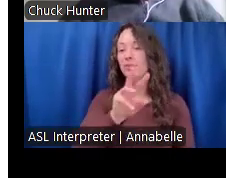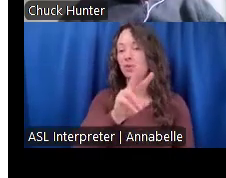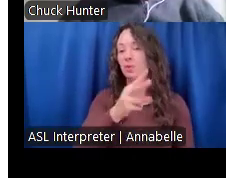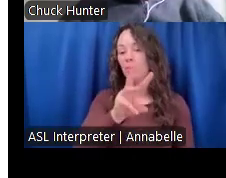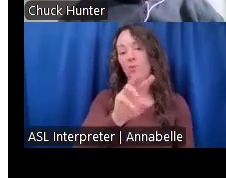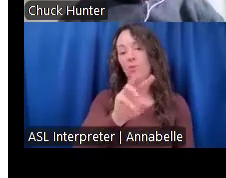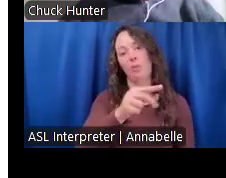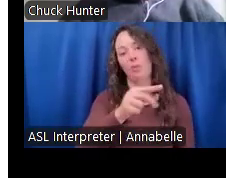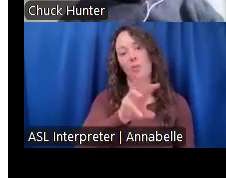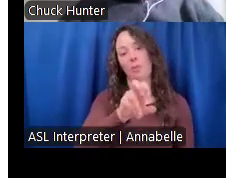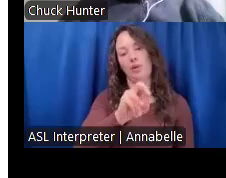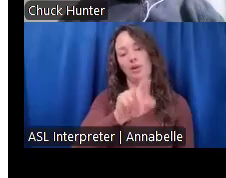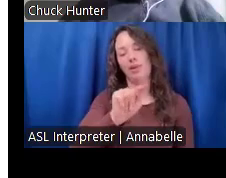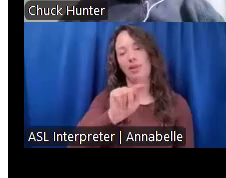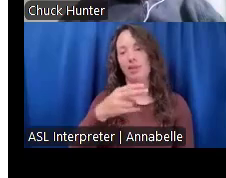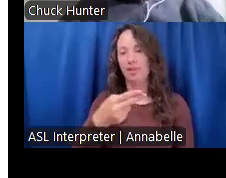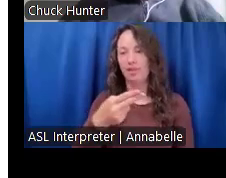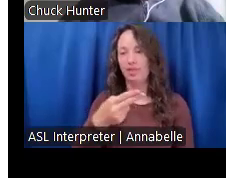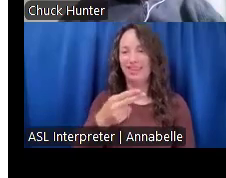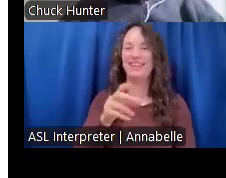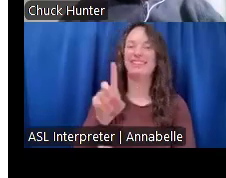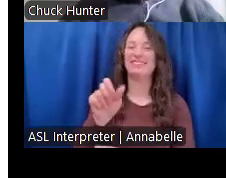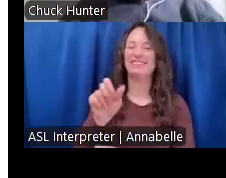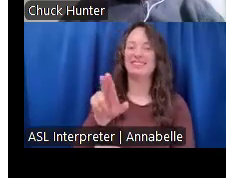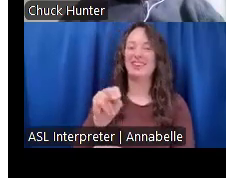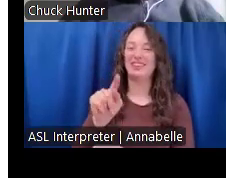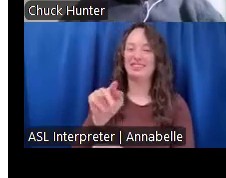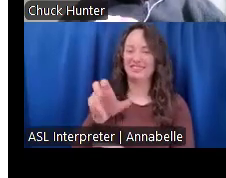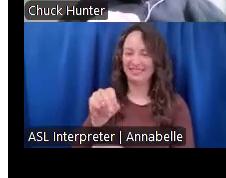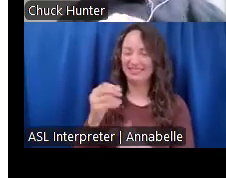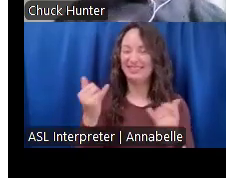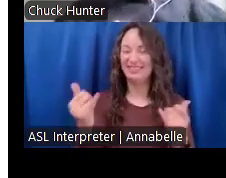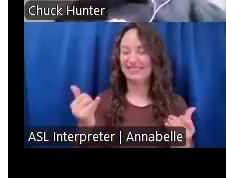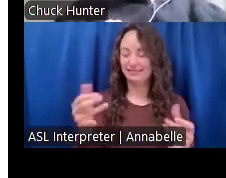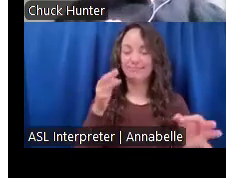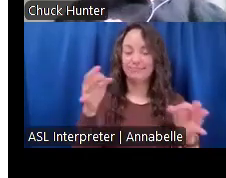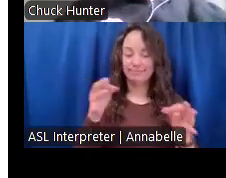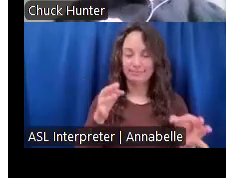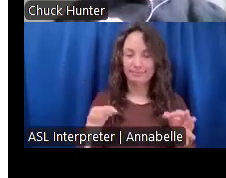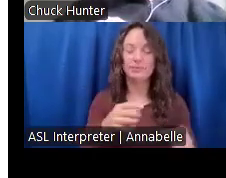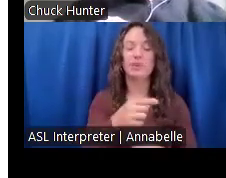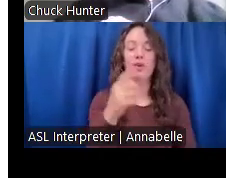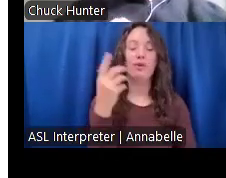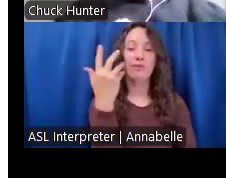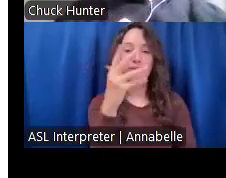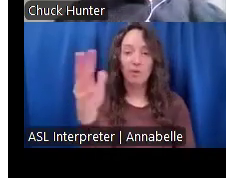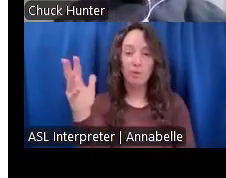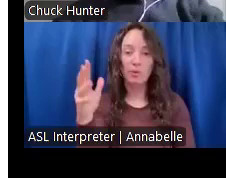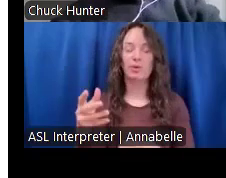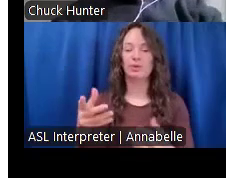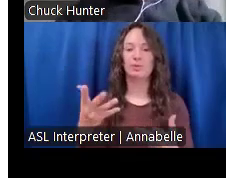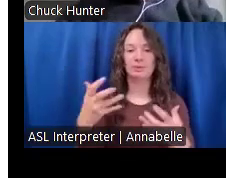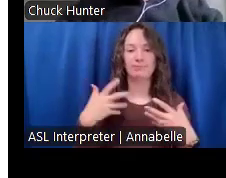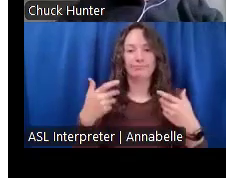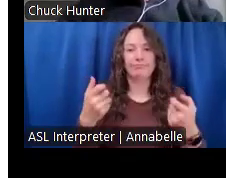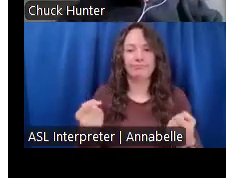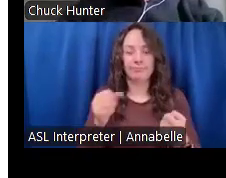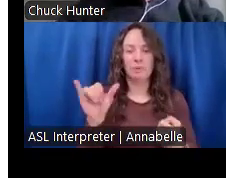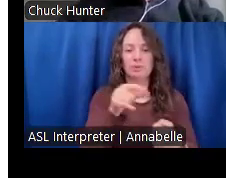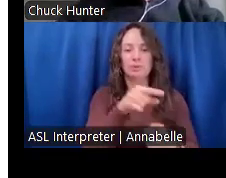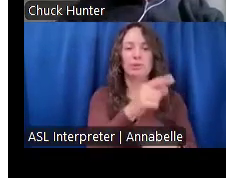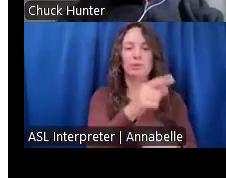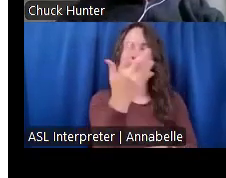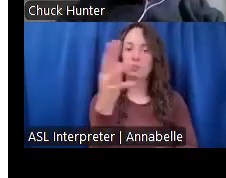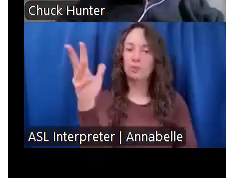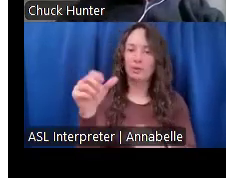today's webinar is on forest and regeneration for wildlife and sustaining forests in changing